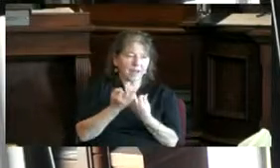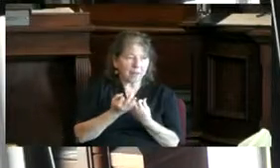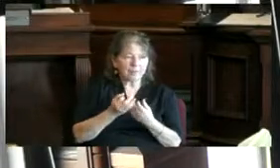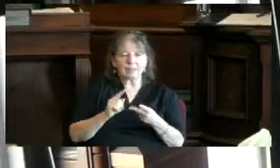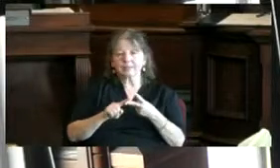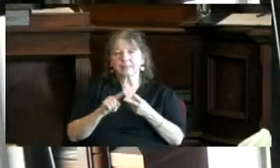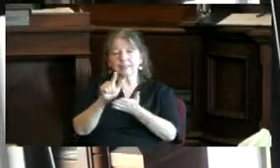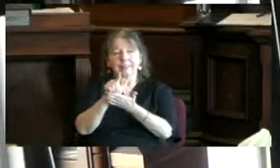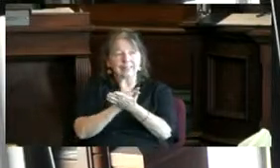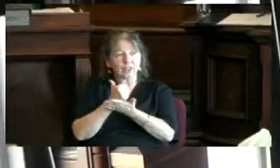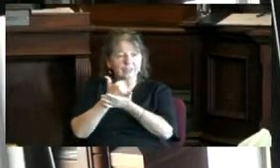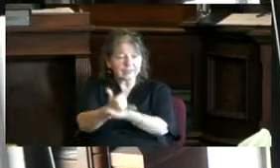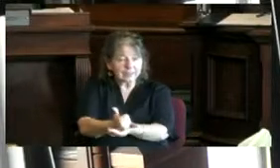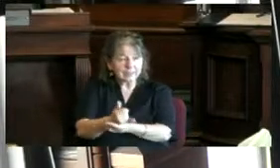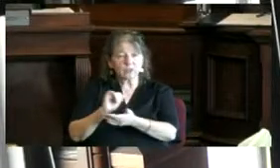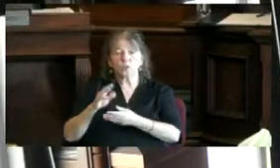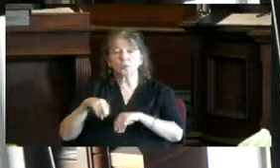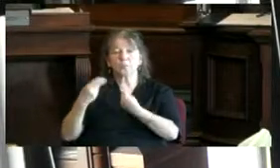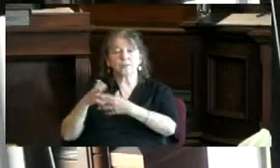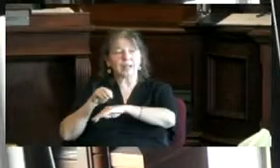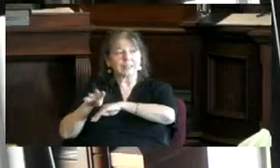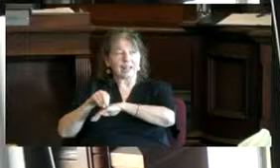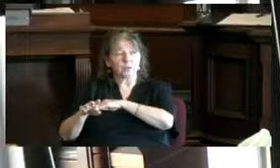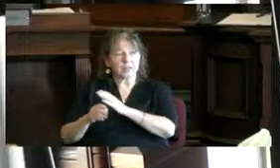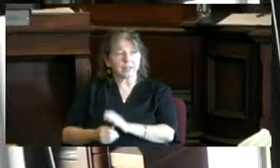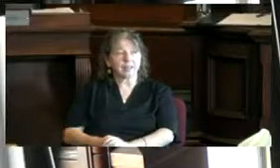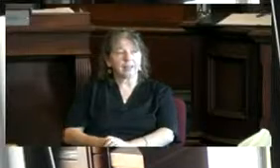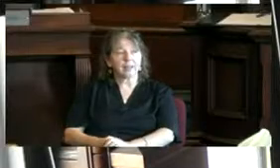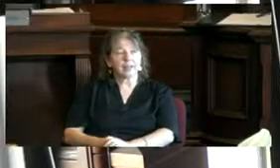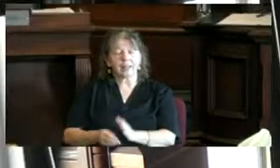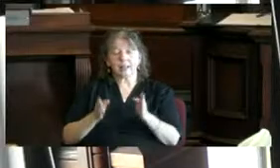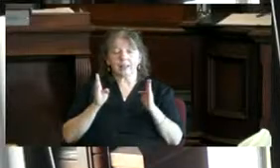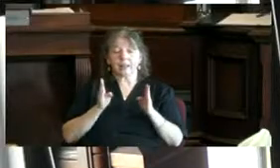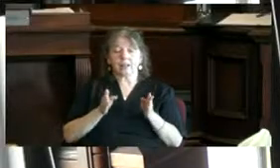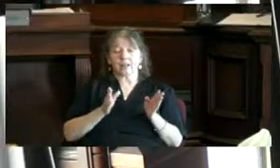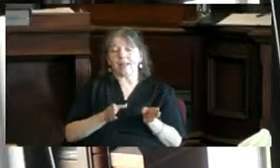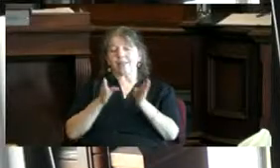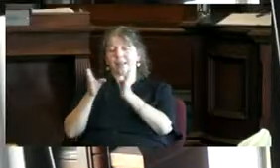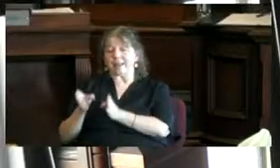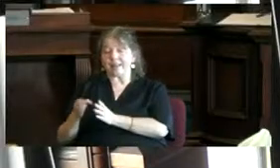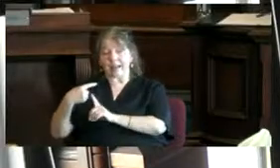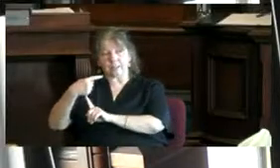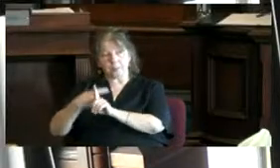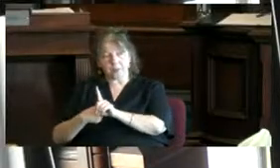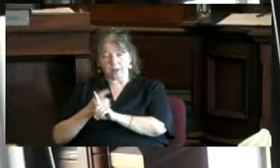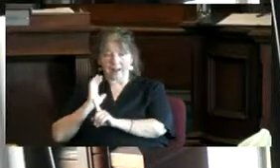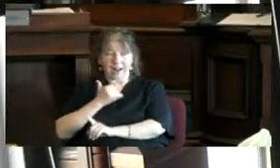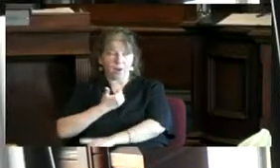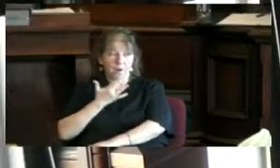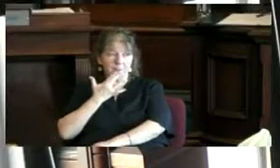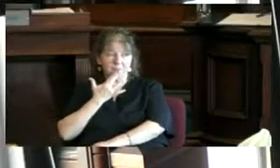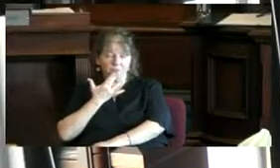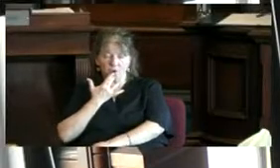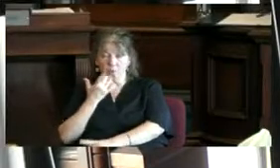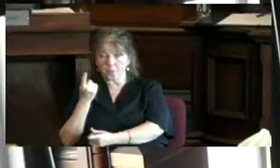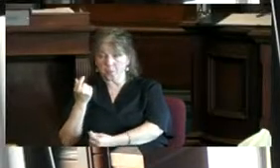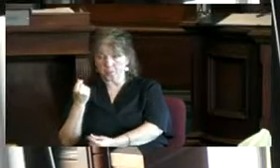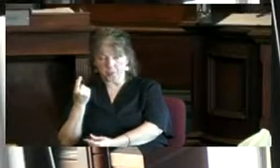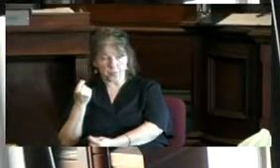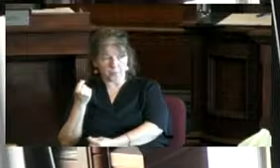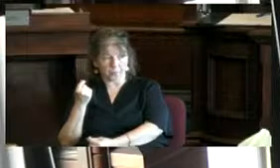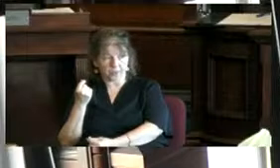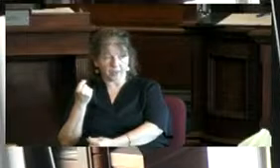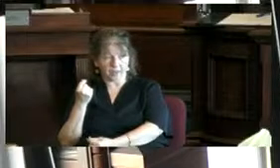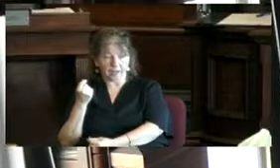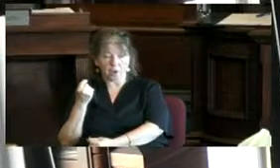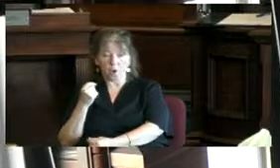and counseling. In the next months that we see coming, I would like to help all of